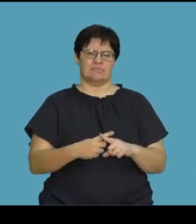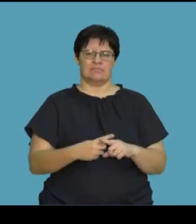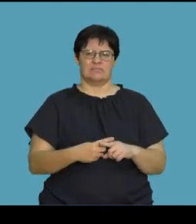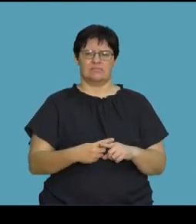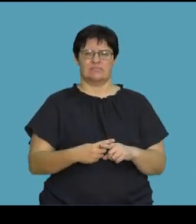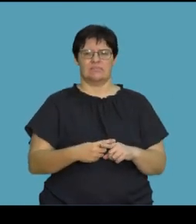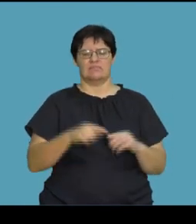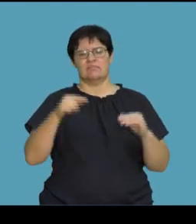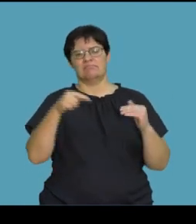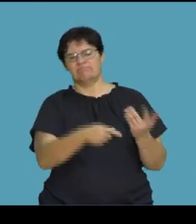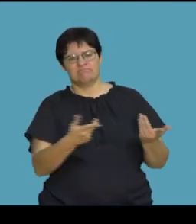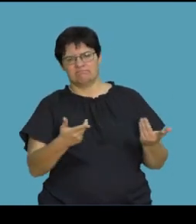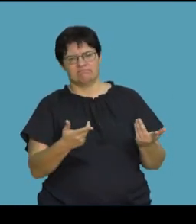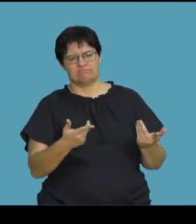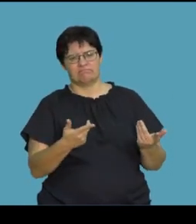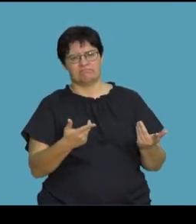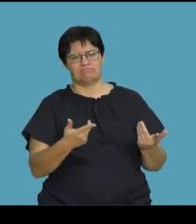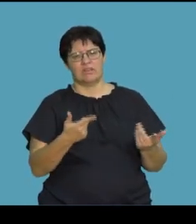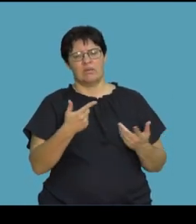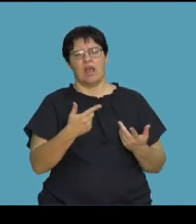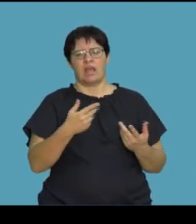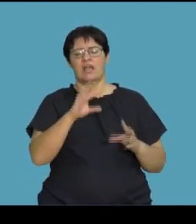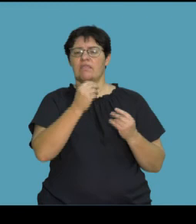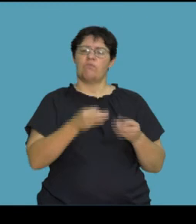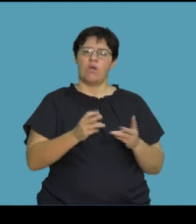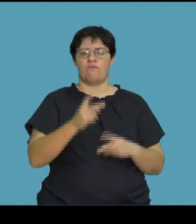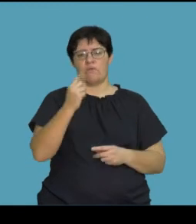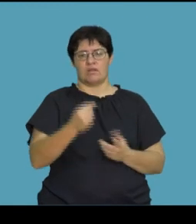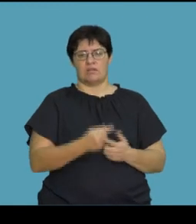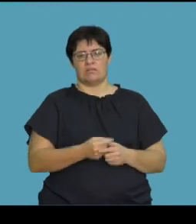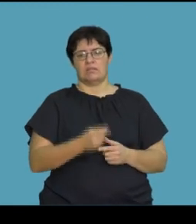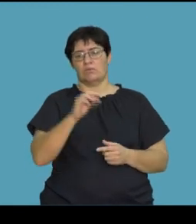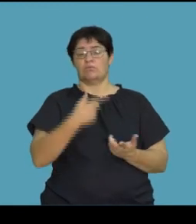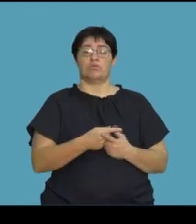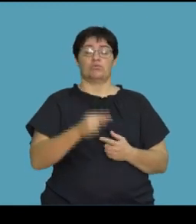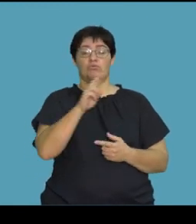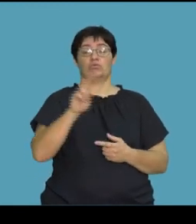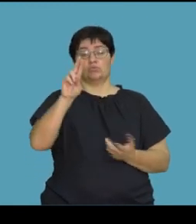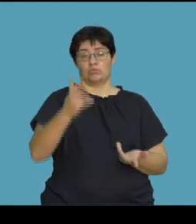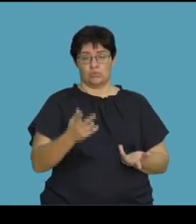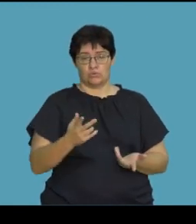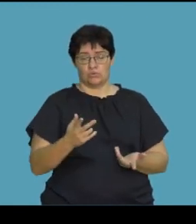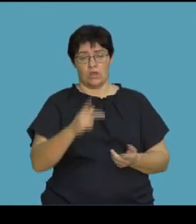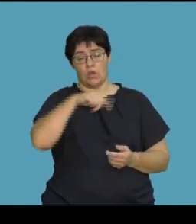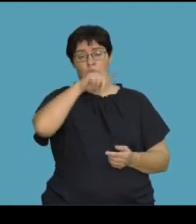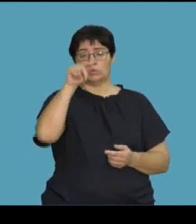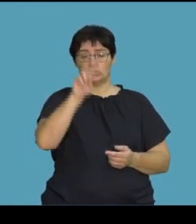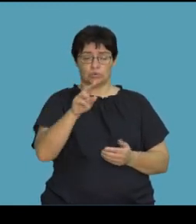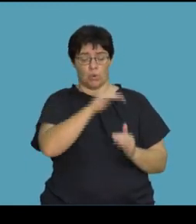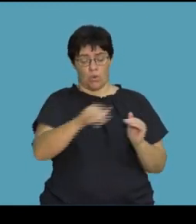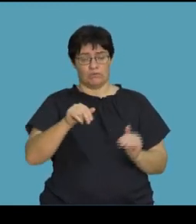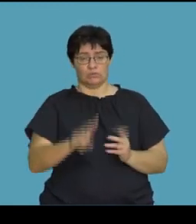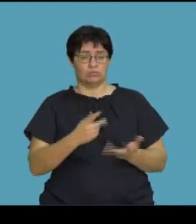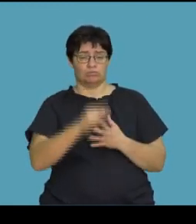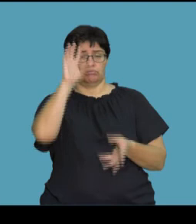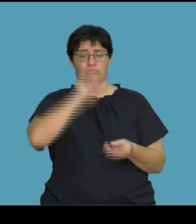multiplying by the denominator in the form of 1, right? So if the denominator is root 2, you multiply by root 2